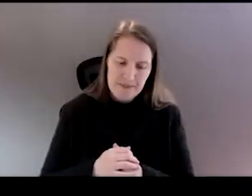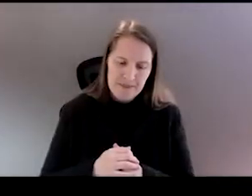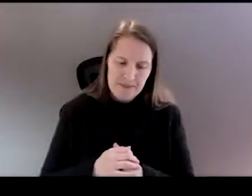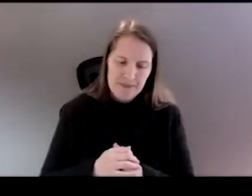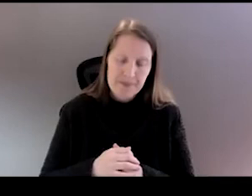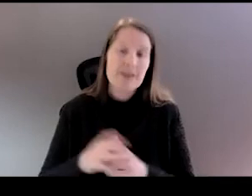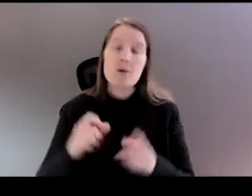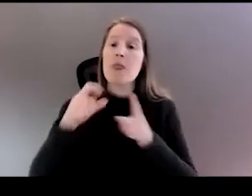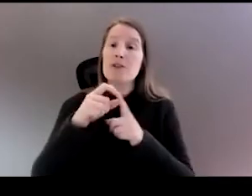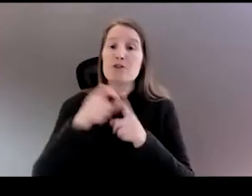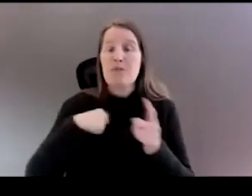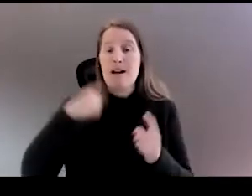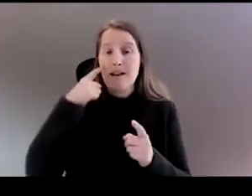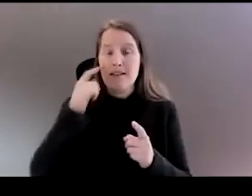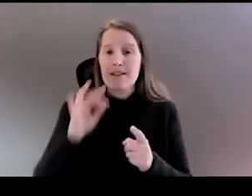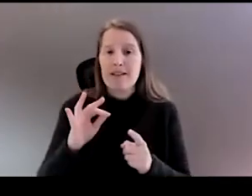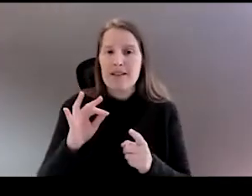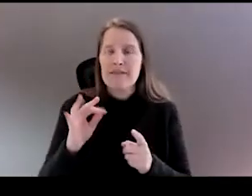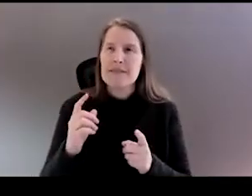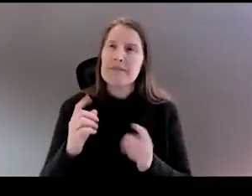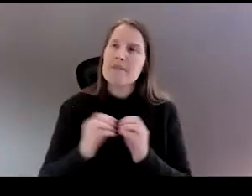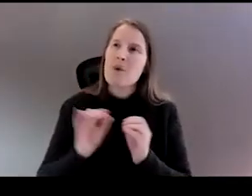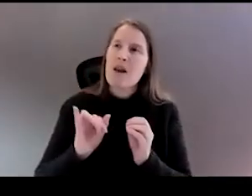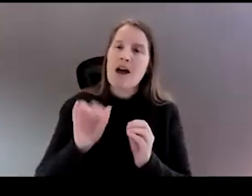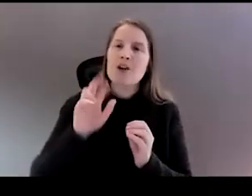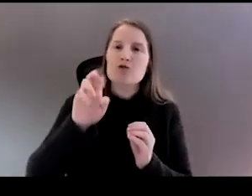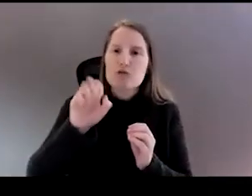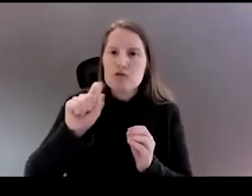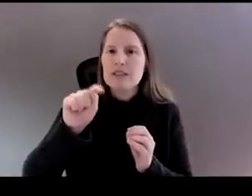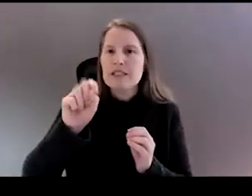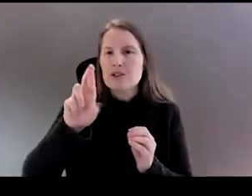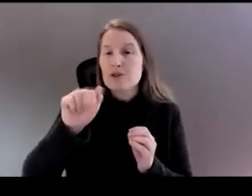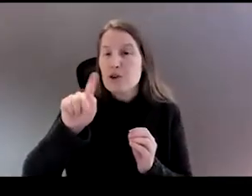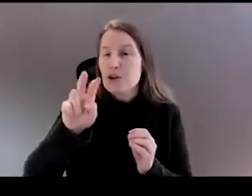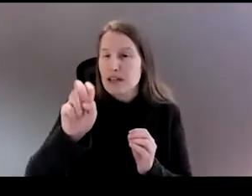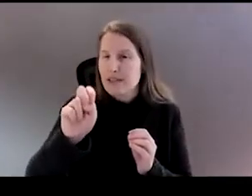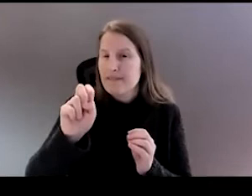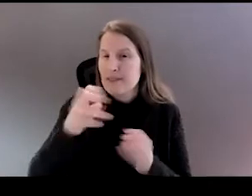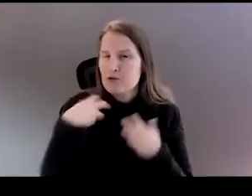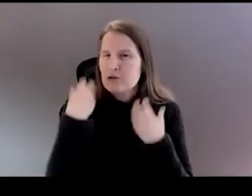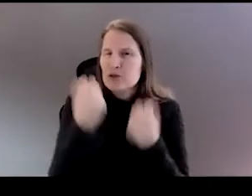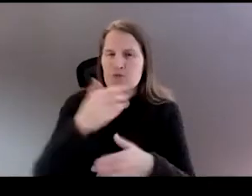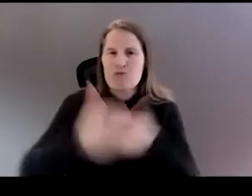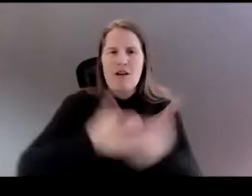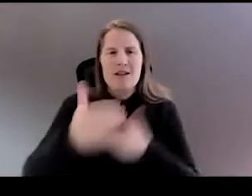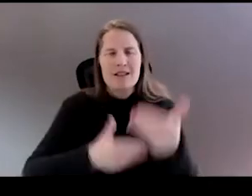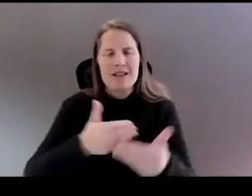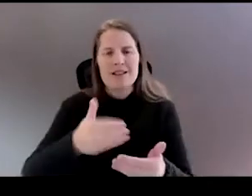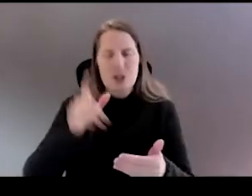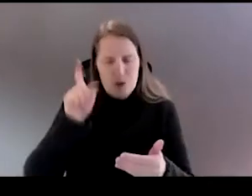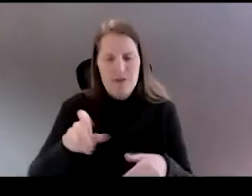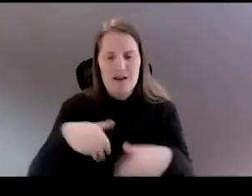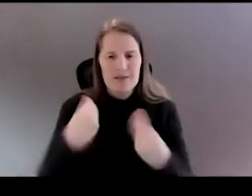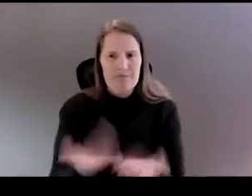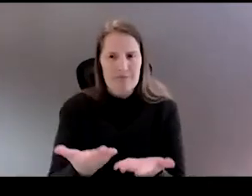more as a restorative process necessary to kind of begin the work